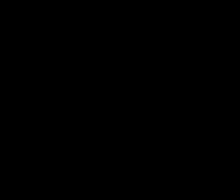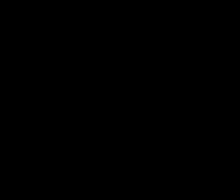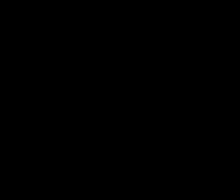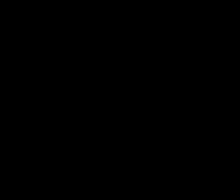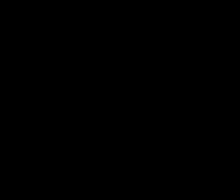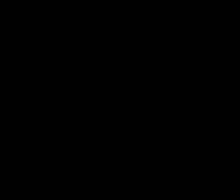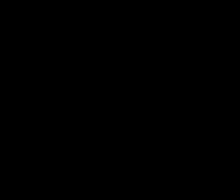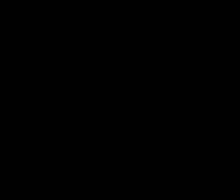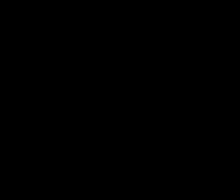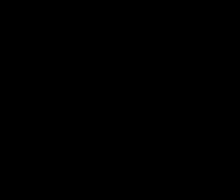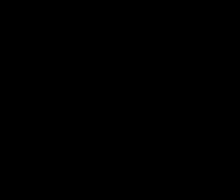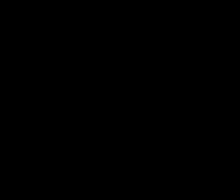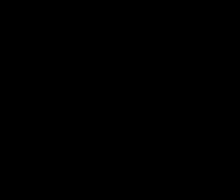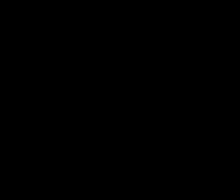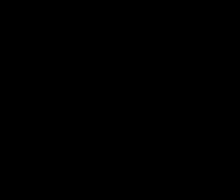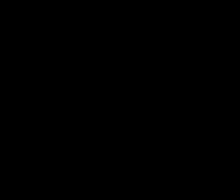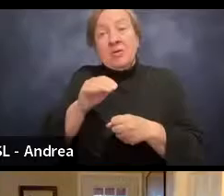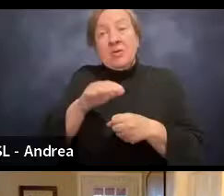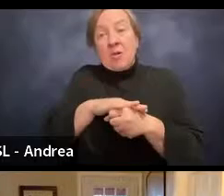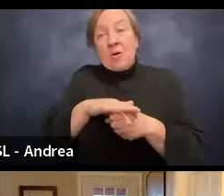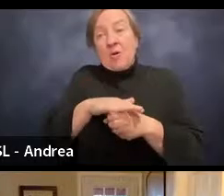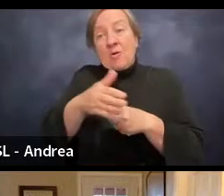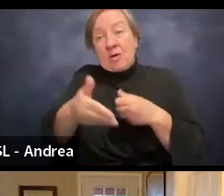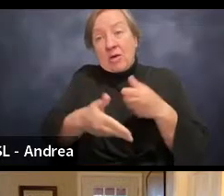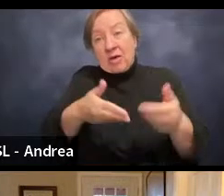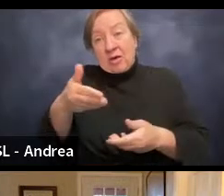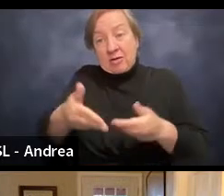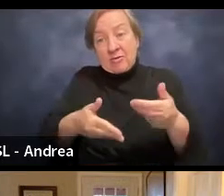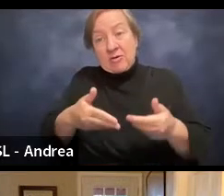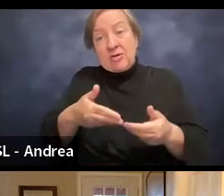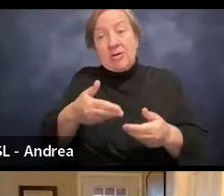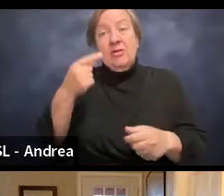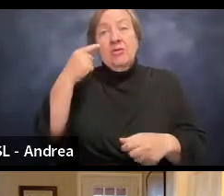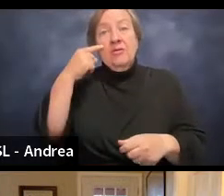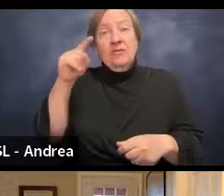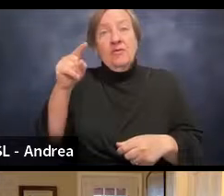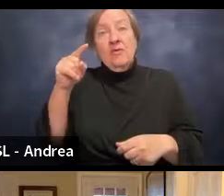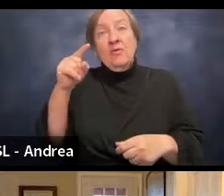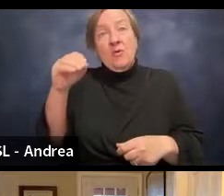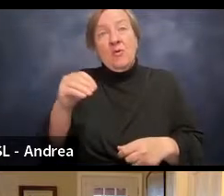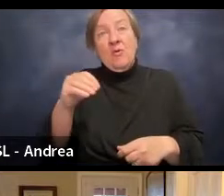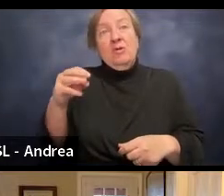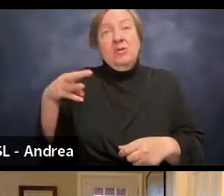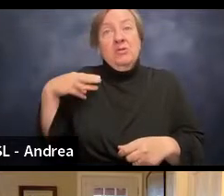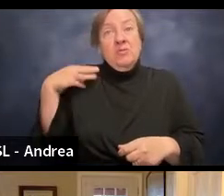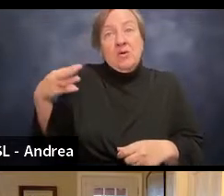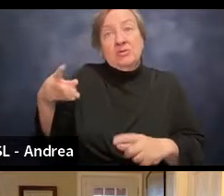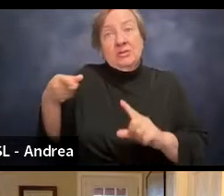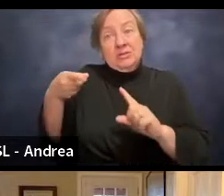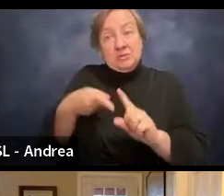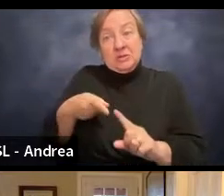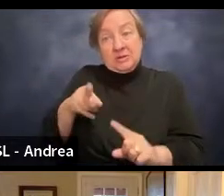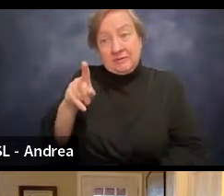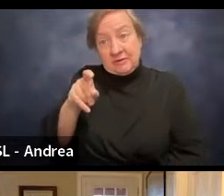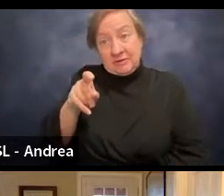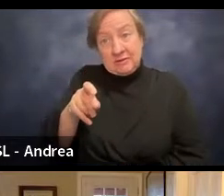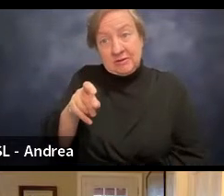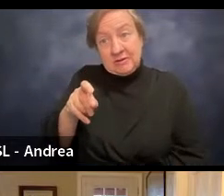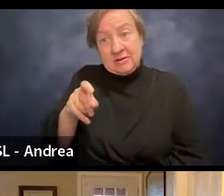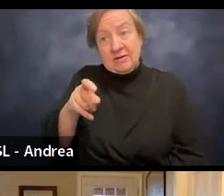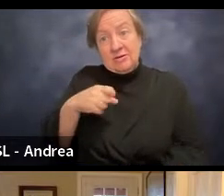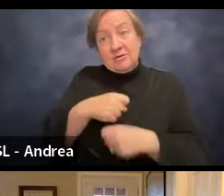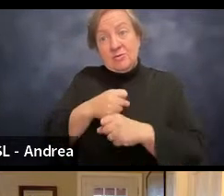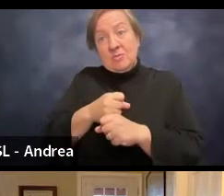prioritizes local firms, local hiring, for Oregon and Washington specifically? To